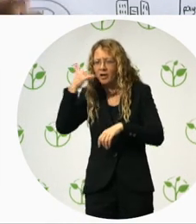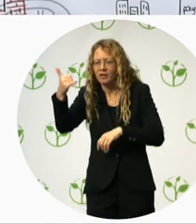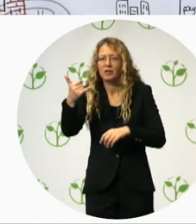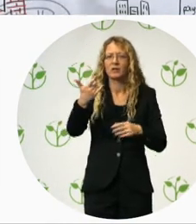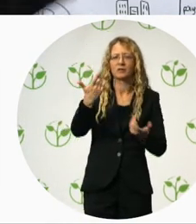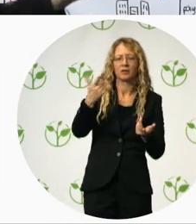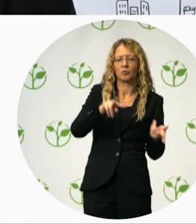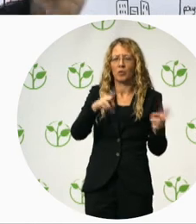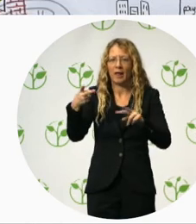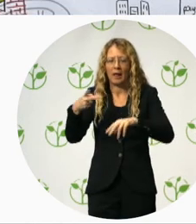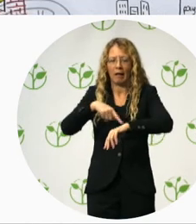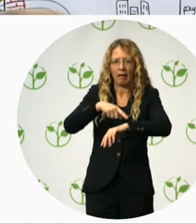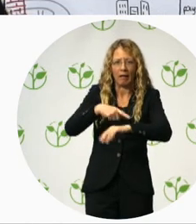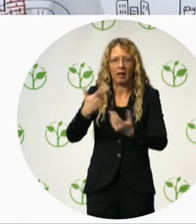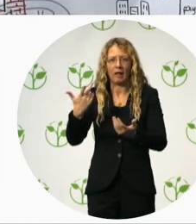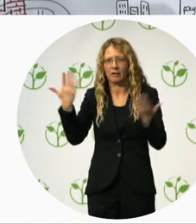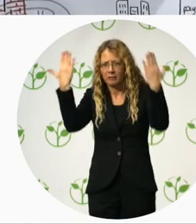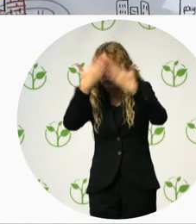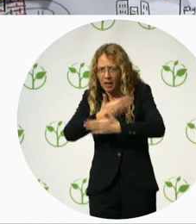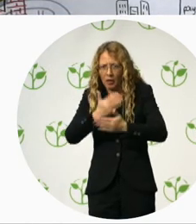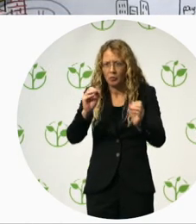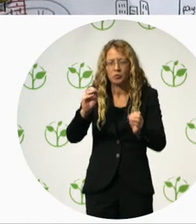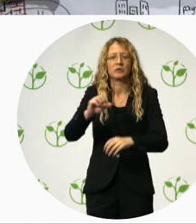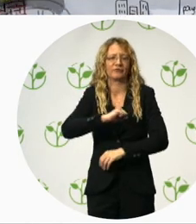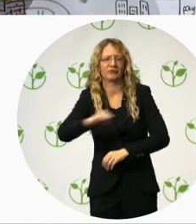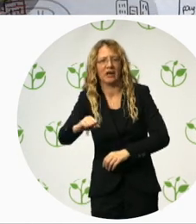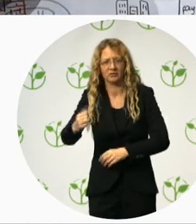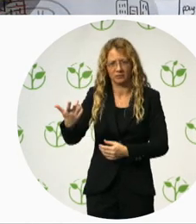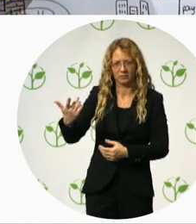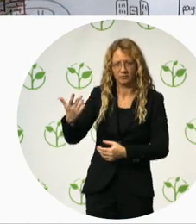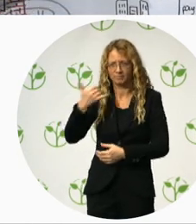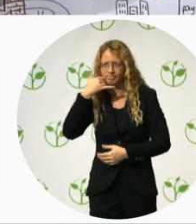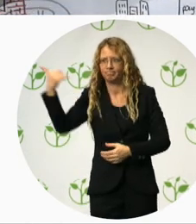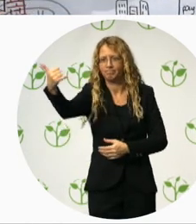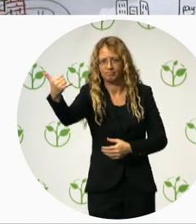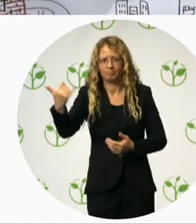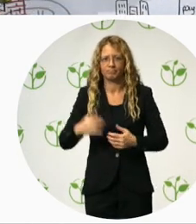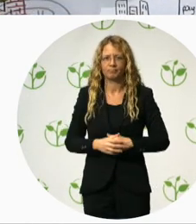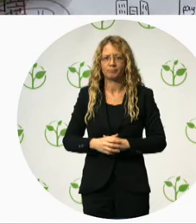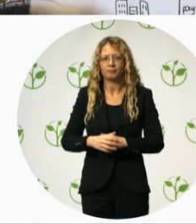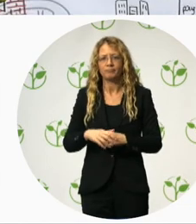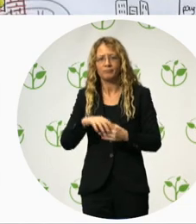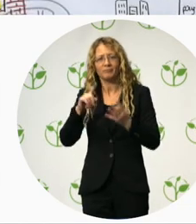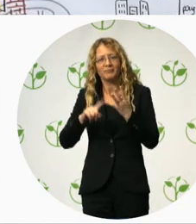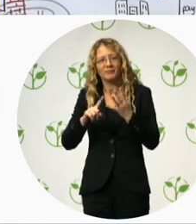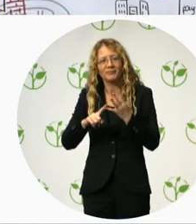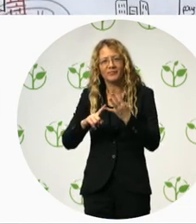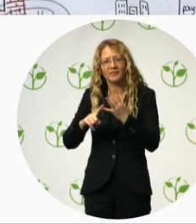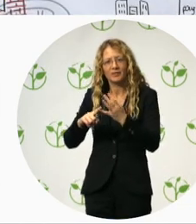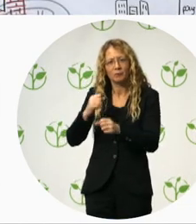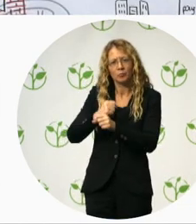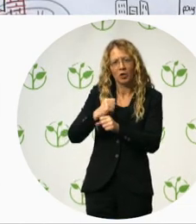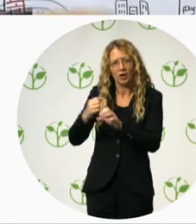information you need and you get it across quickly. You also have a cooperation with the pharmacy chain where a sign language interpretation